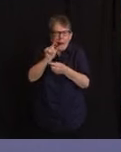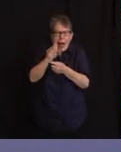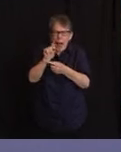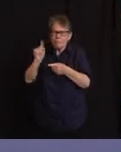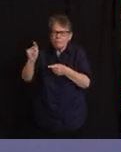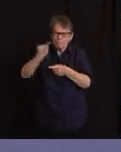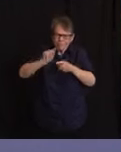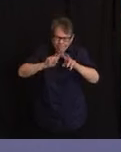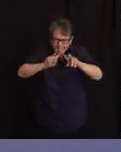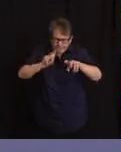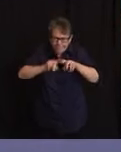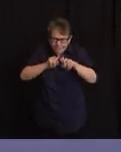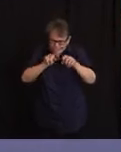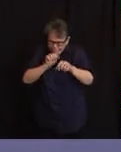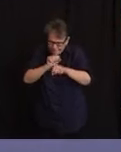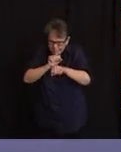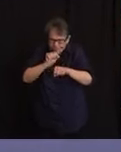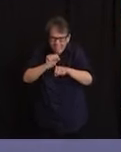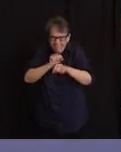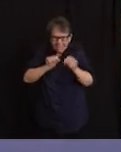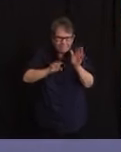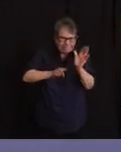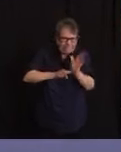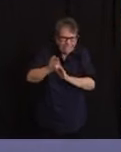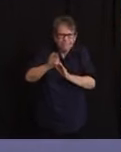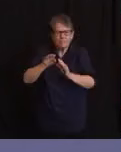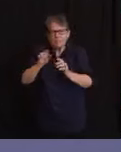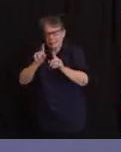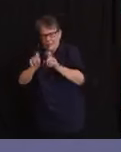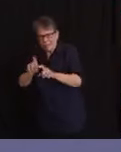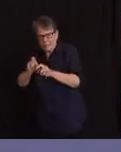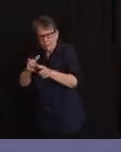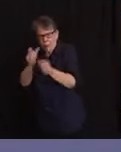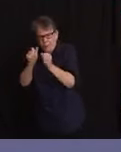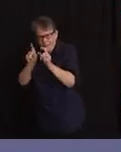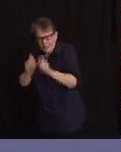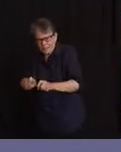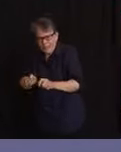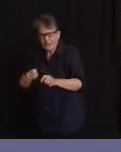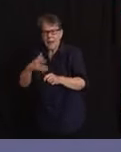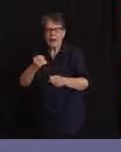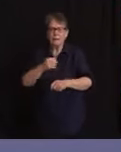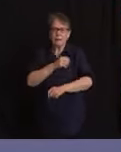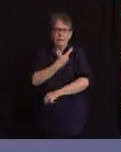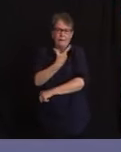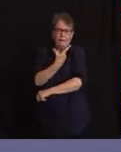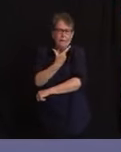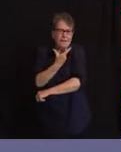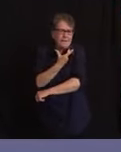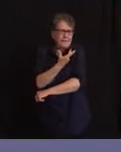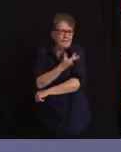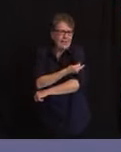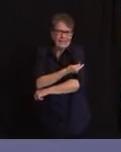sooner than a year or a year and a half is realistic, at least that's safe and scaled. I